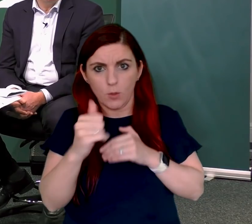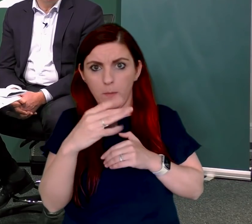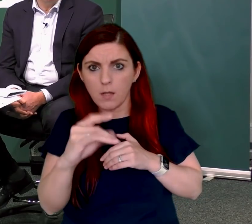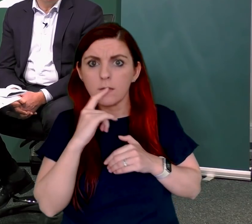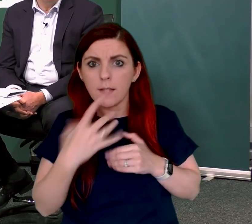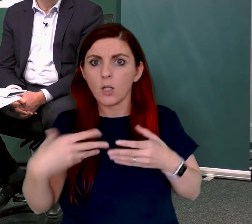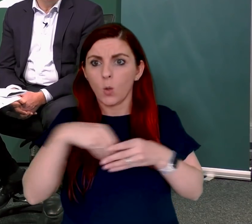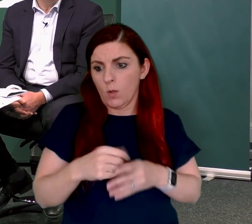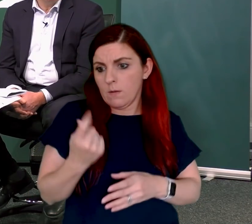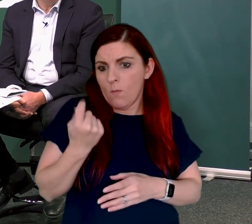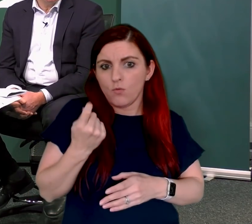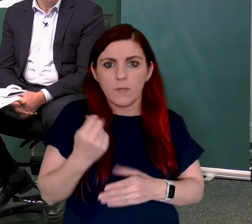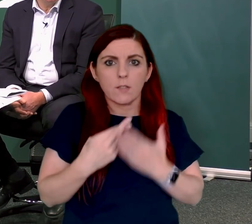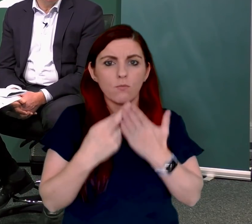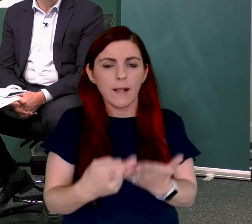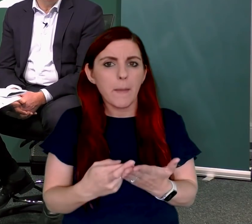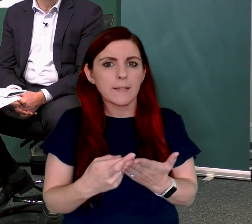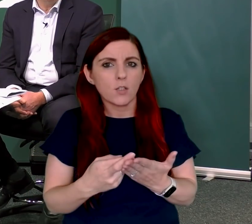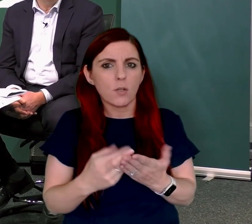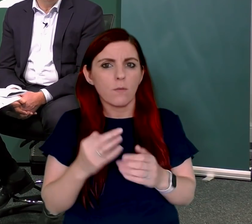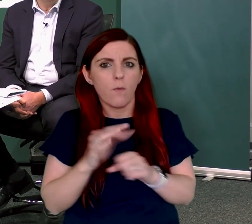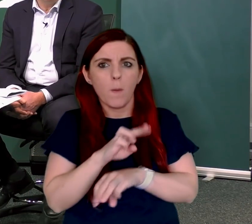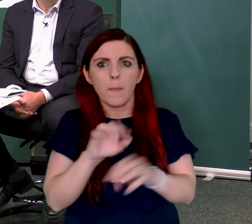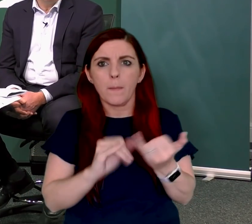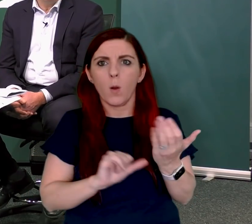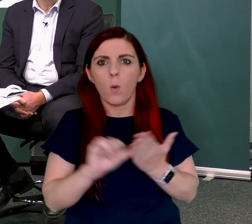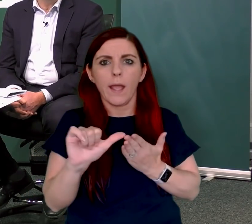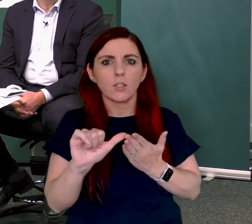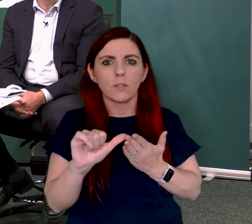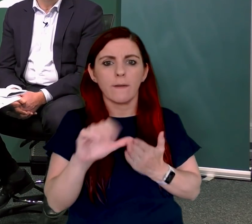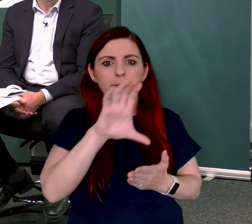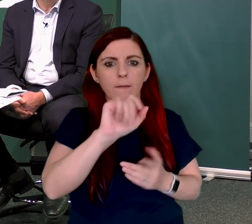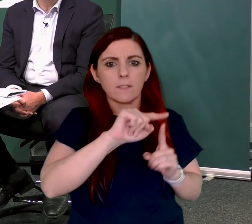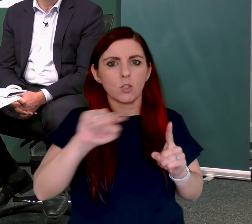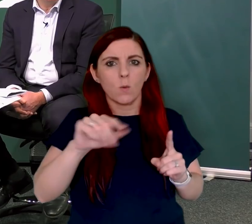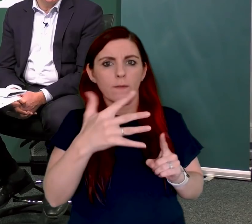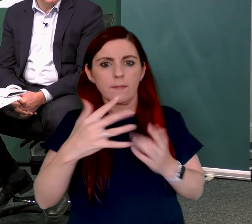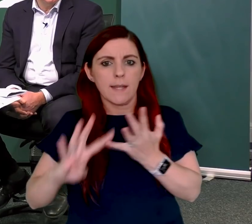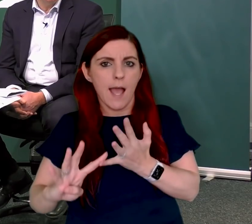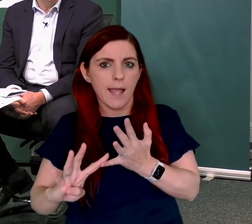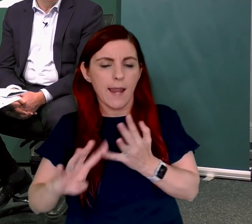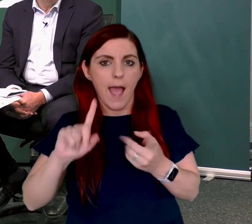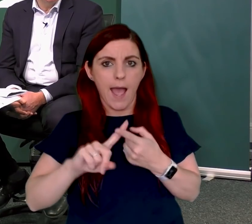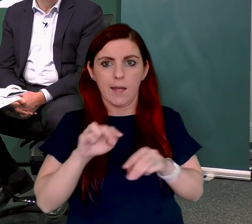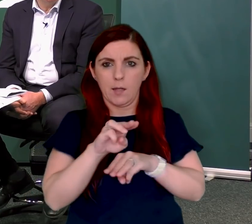latest recommendations in terms of, those aged 50 to 59 and